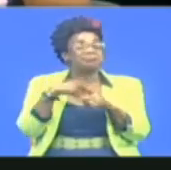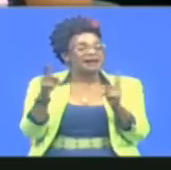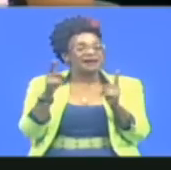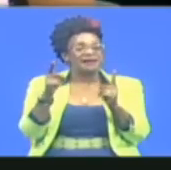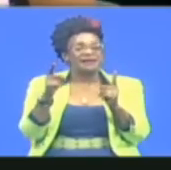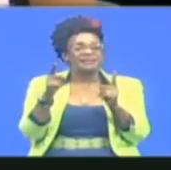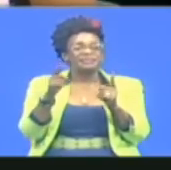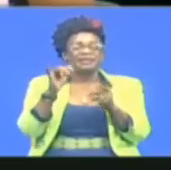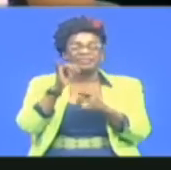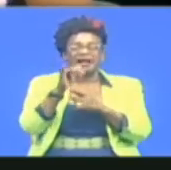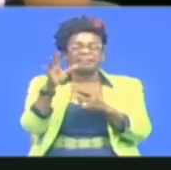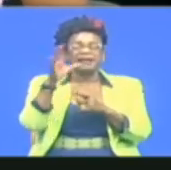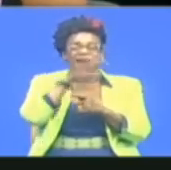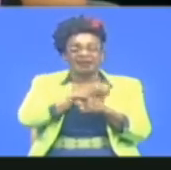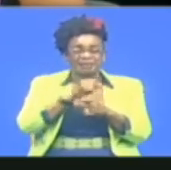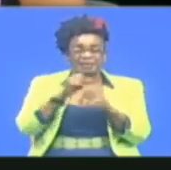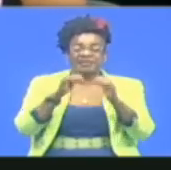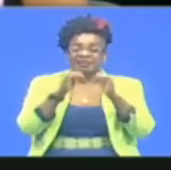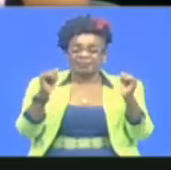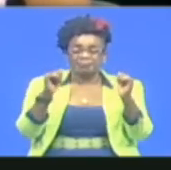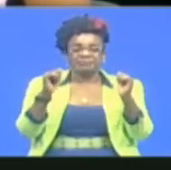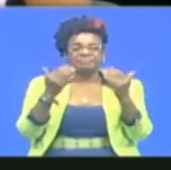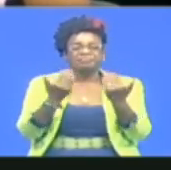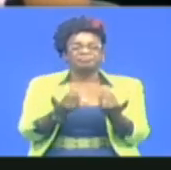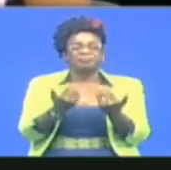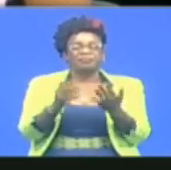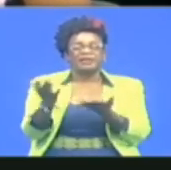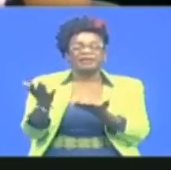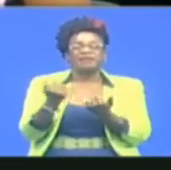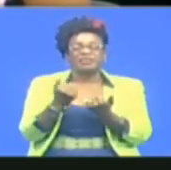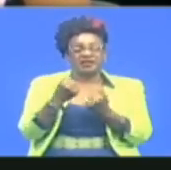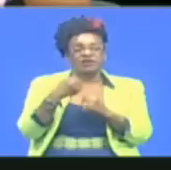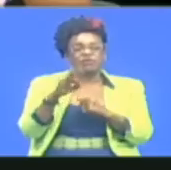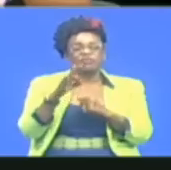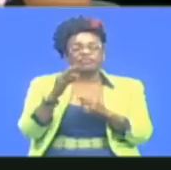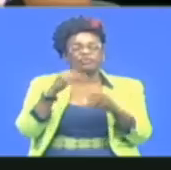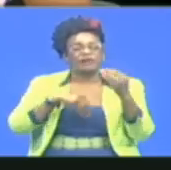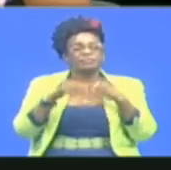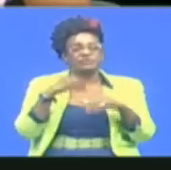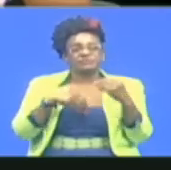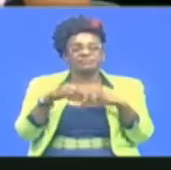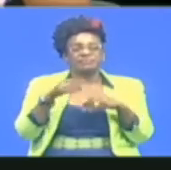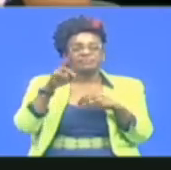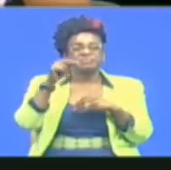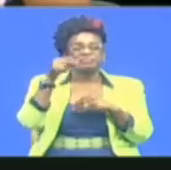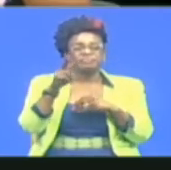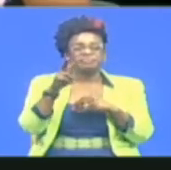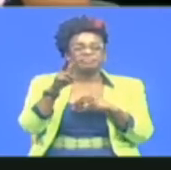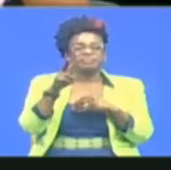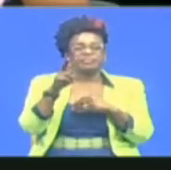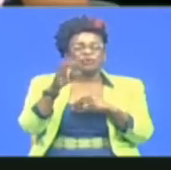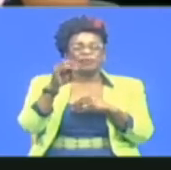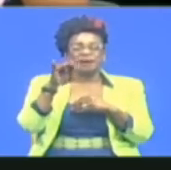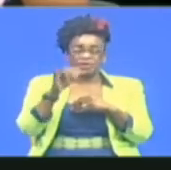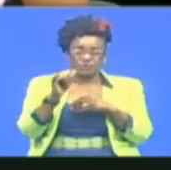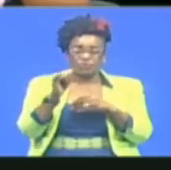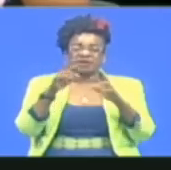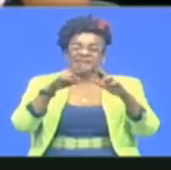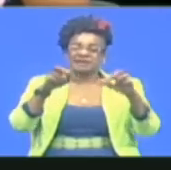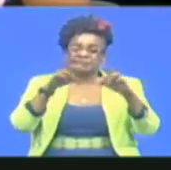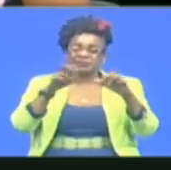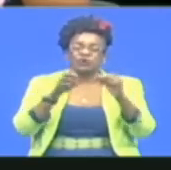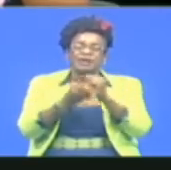been lacking, and the biggest gap here has been the recovery of proceeds of corruption. NTV's Olive Burrows examines or explains